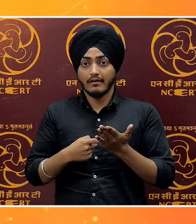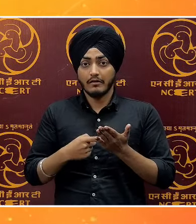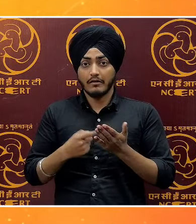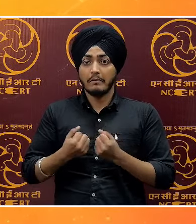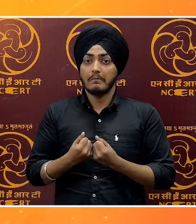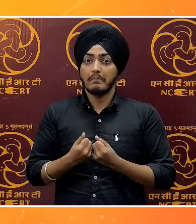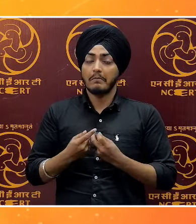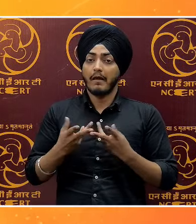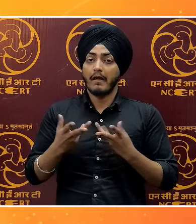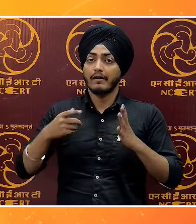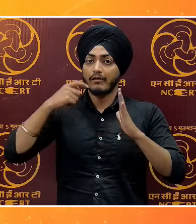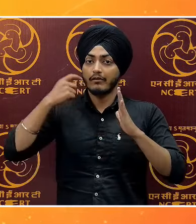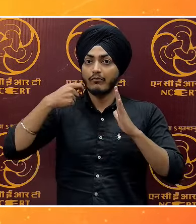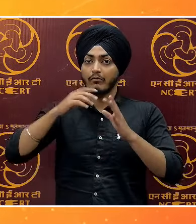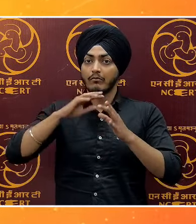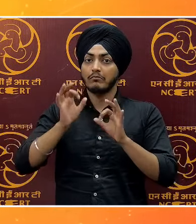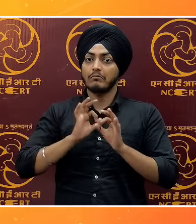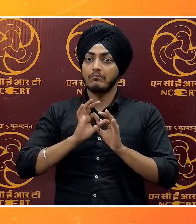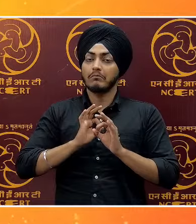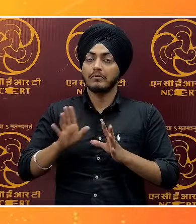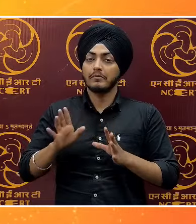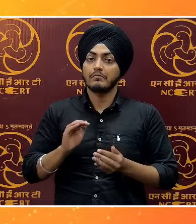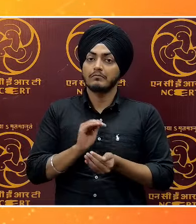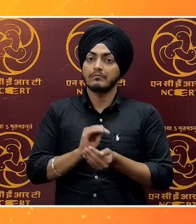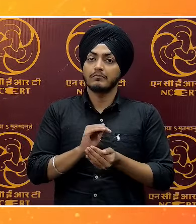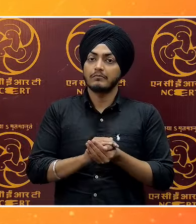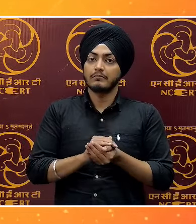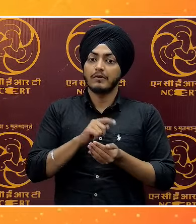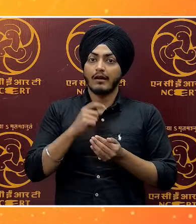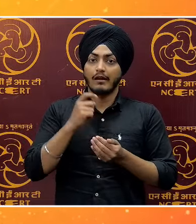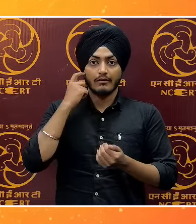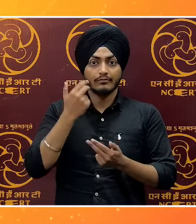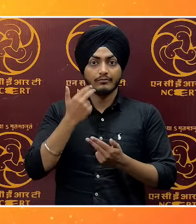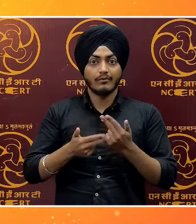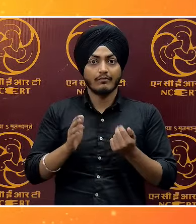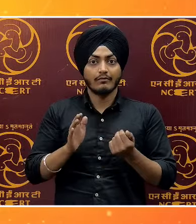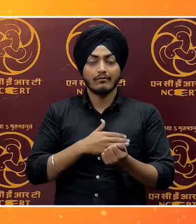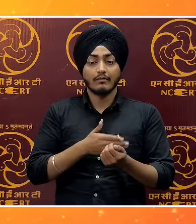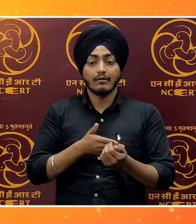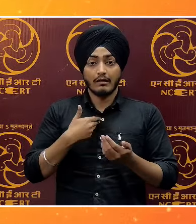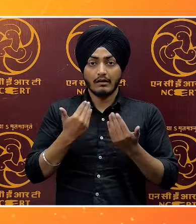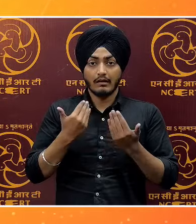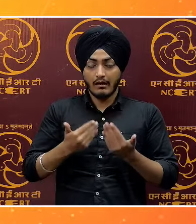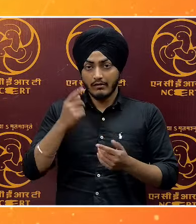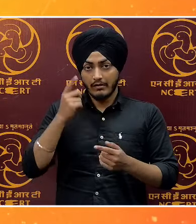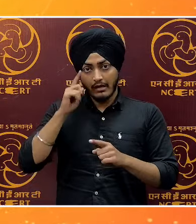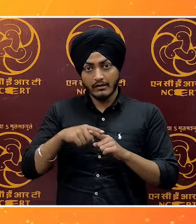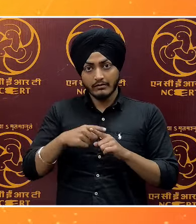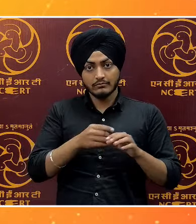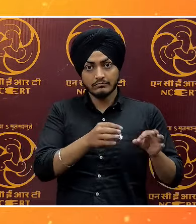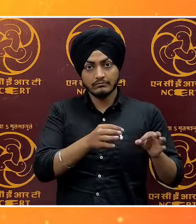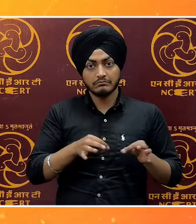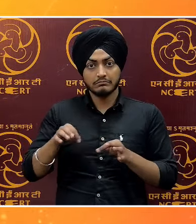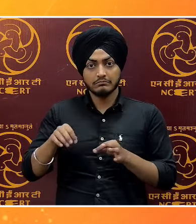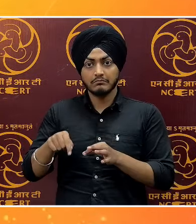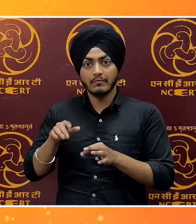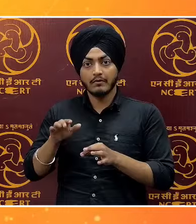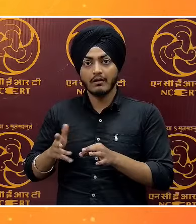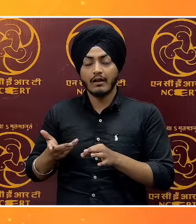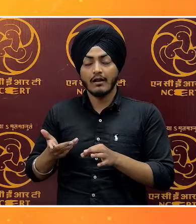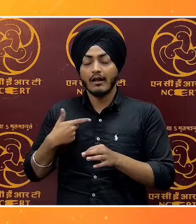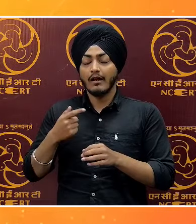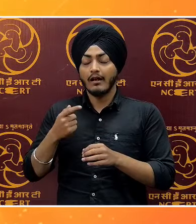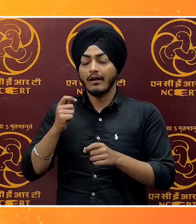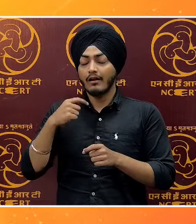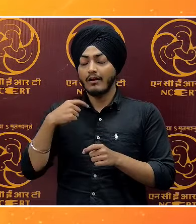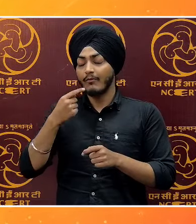of videos based on the Yes. poem, right? Definitely, and I have brought for our kinesthetic learner and the Wow. learner who learns